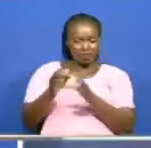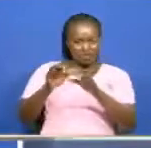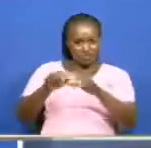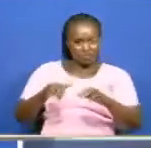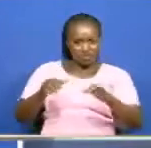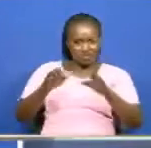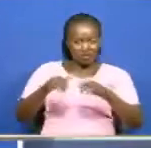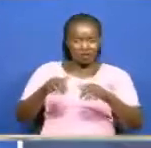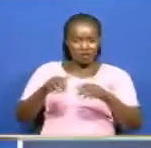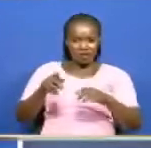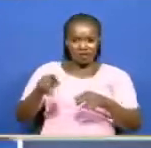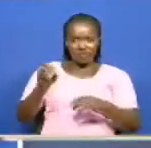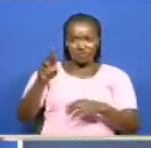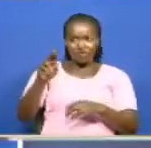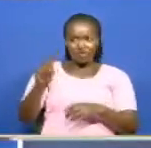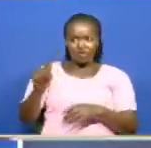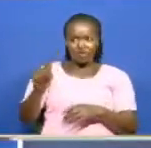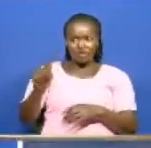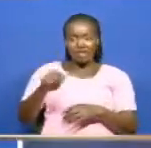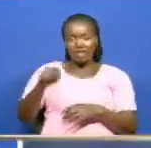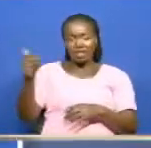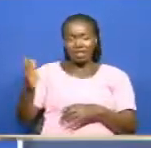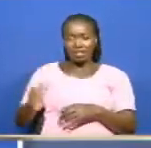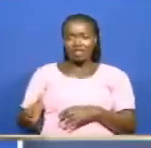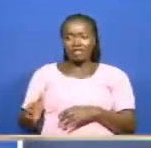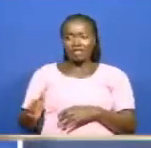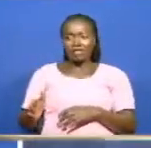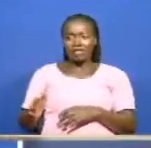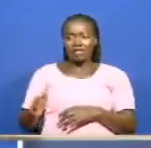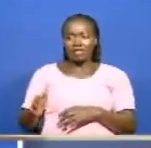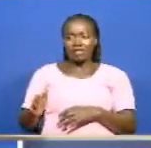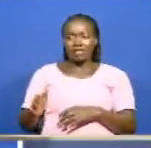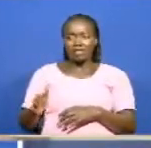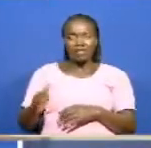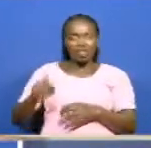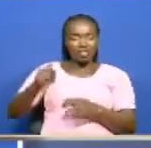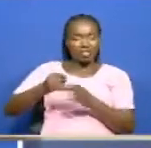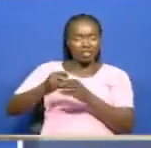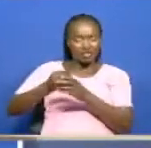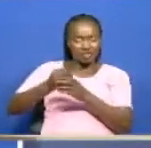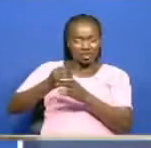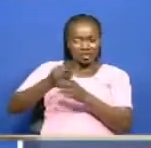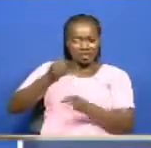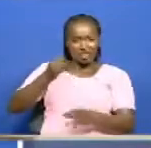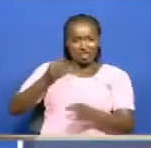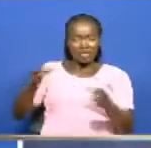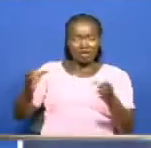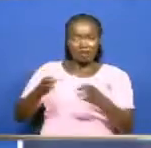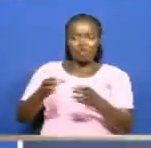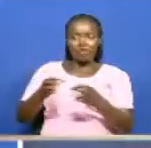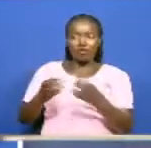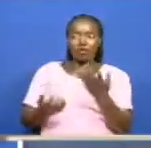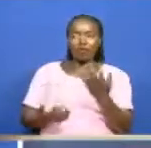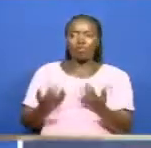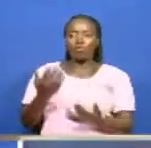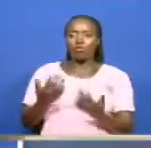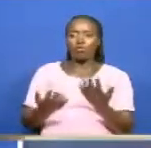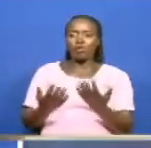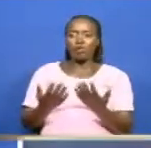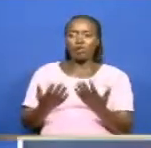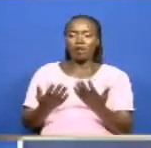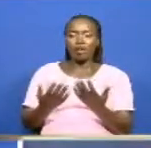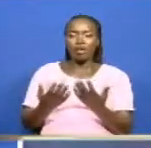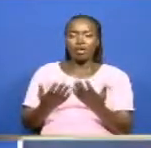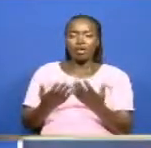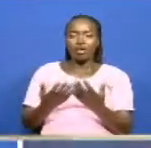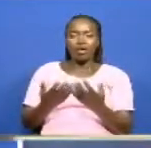ifanywe poti. Kuna kule upande mwingine, bahari inataka kuchimbwa, ifanywe kampuni ya kuchemsha, ya kuyayusha vyuma na